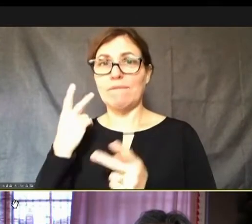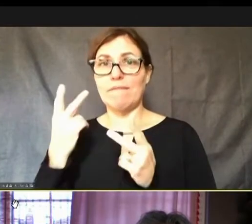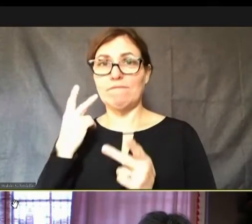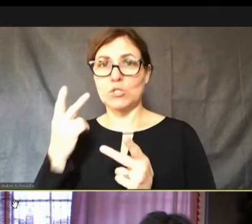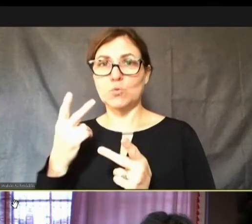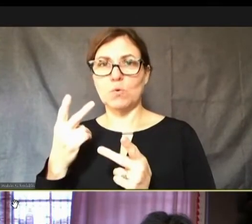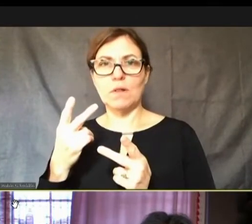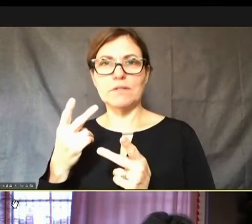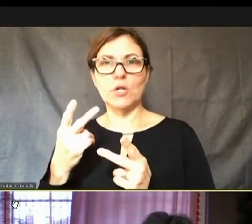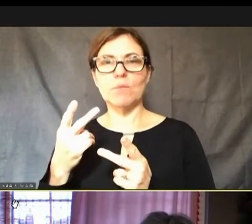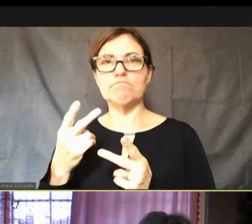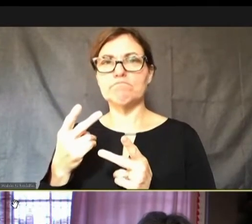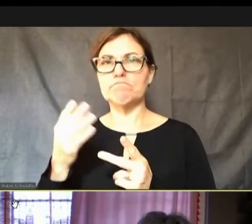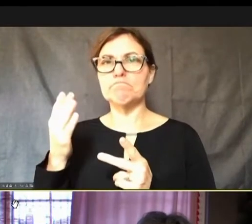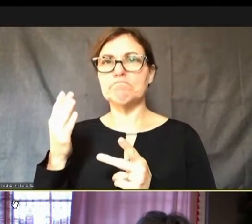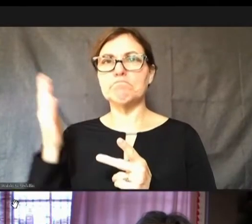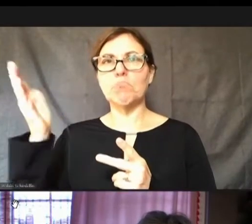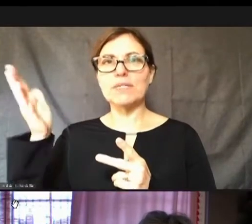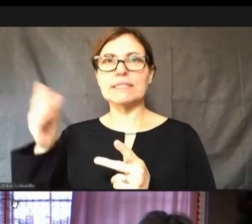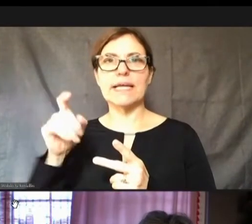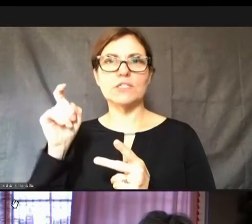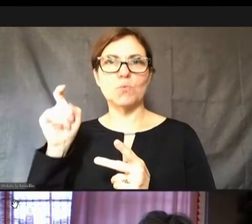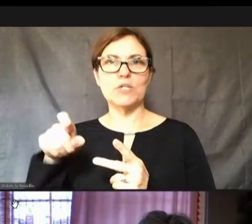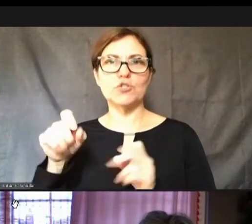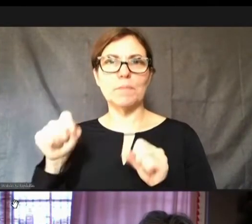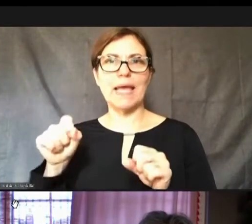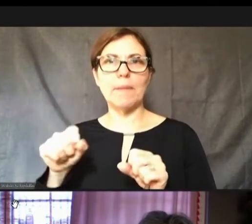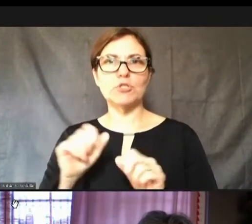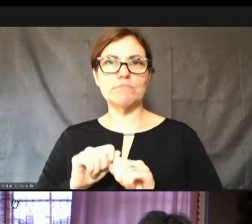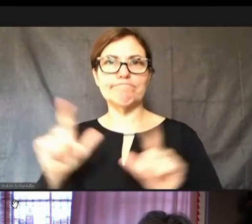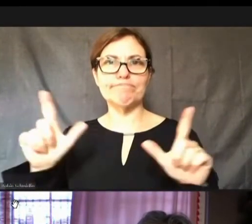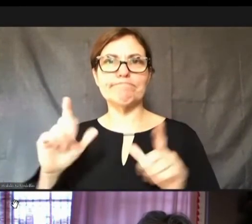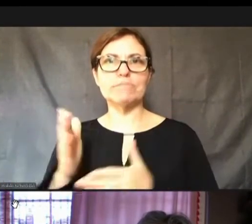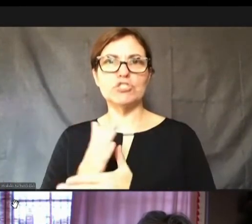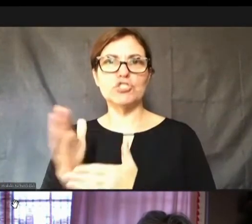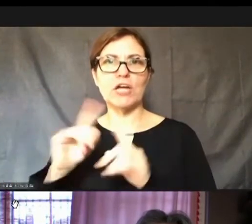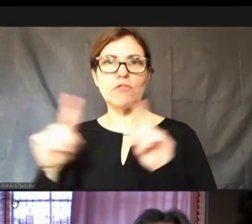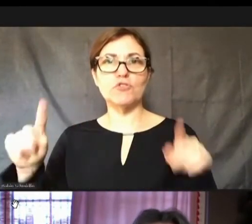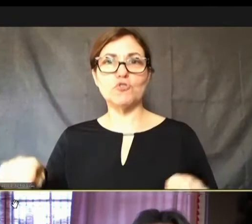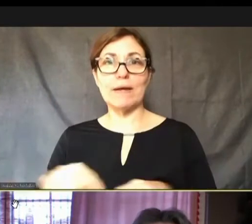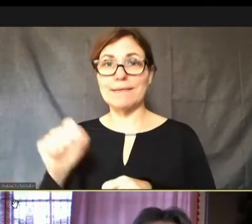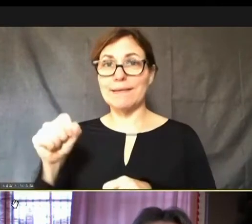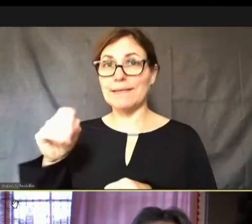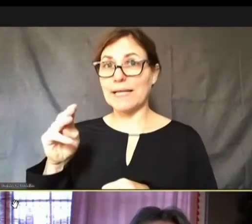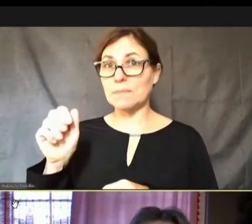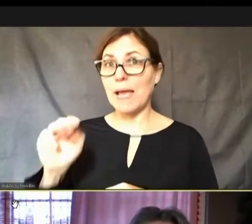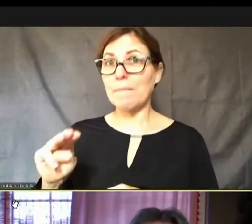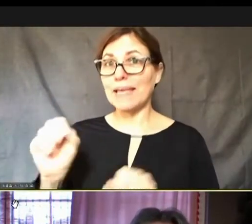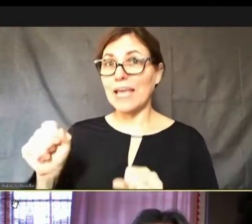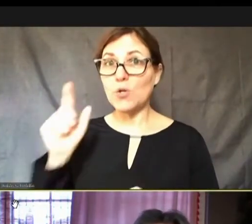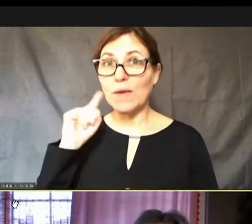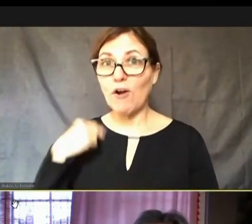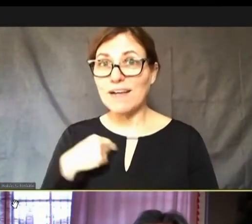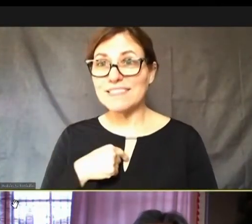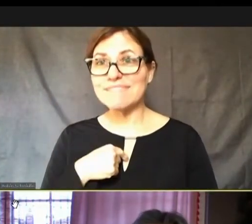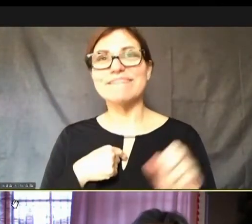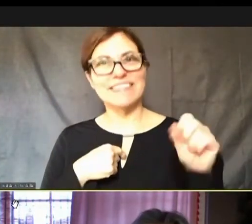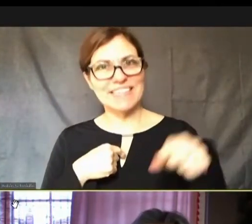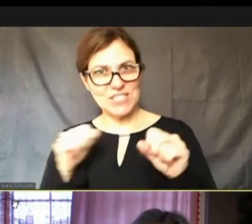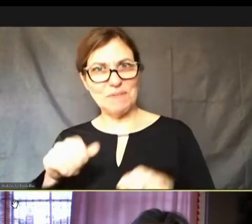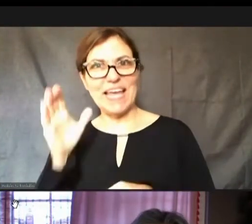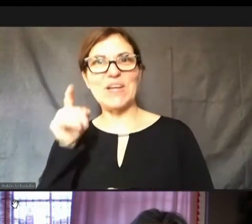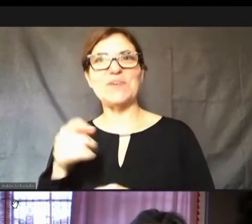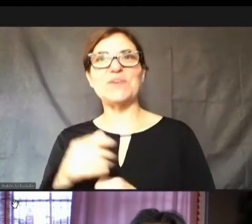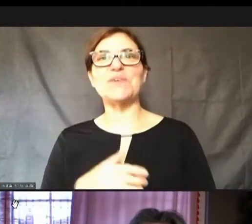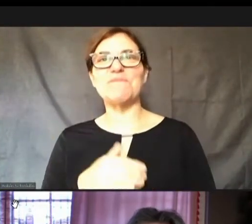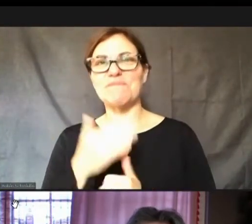screen. Yes, ma'am. Can you hear us? Yes, we can hear you. Very good. Thank